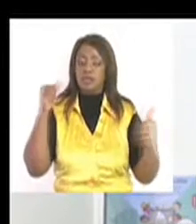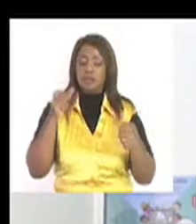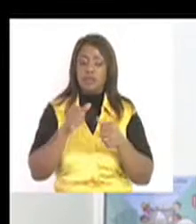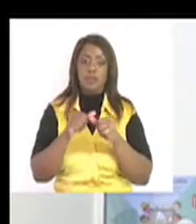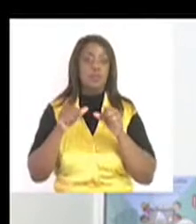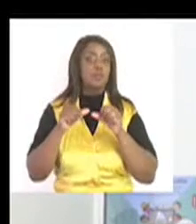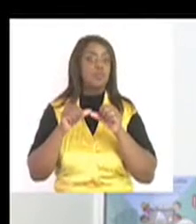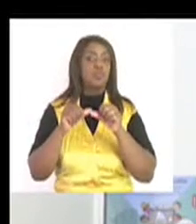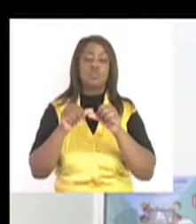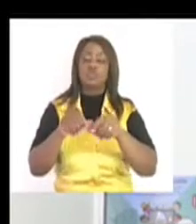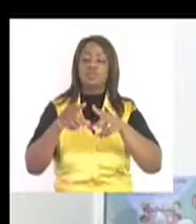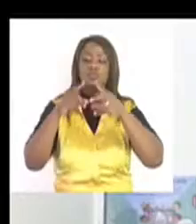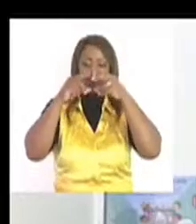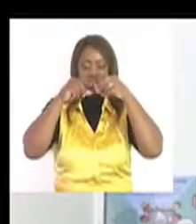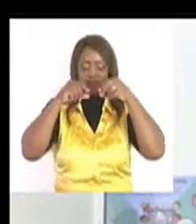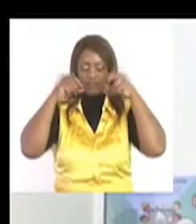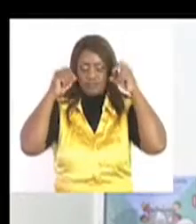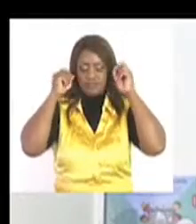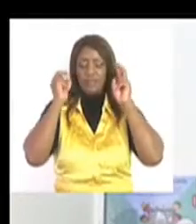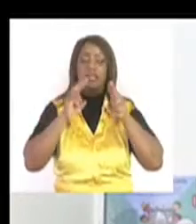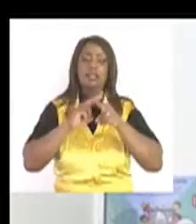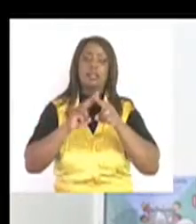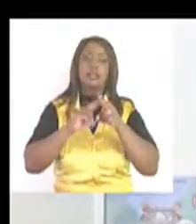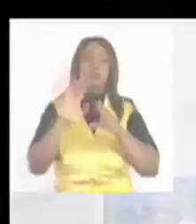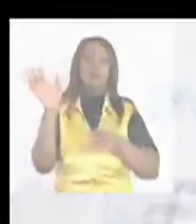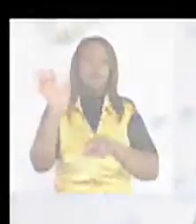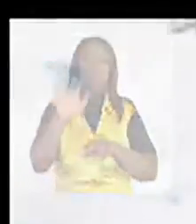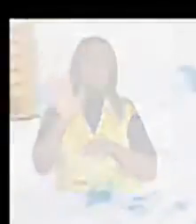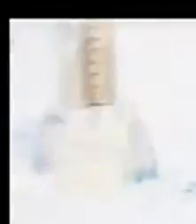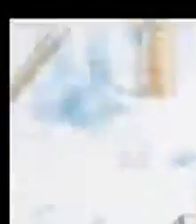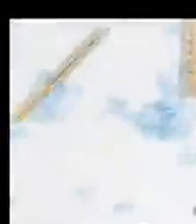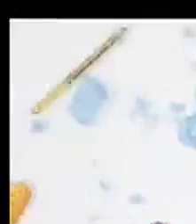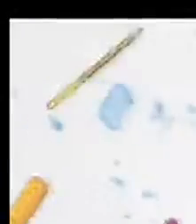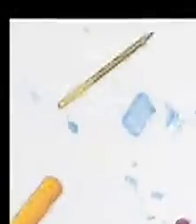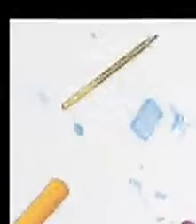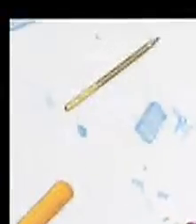And from us, it's a bye-bye.